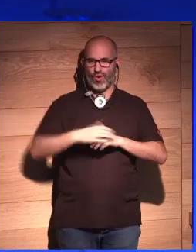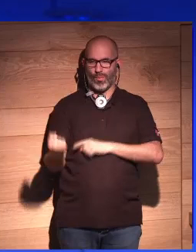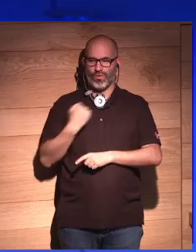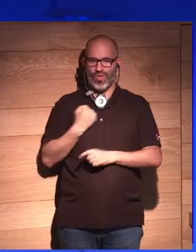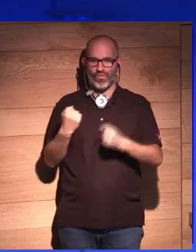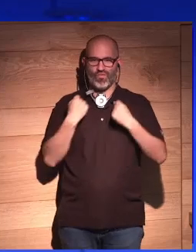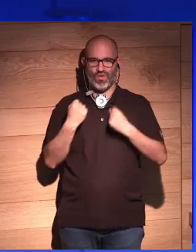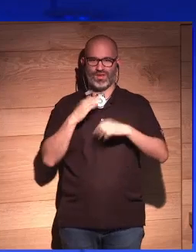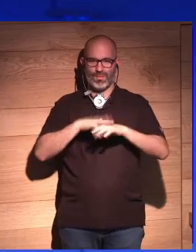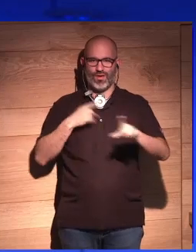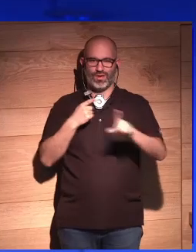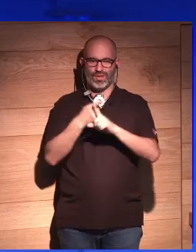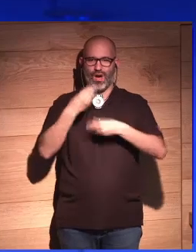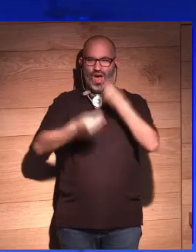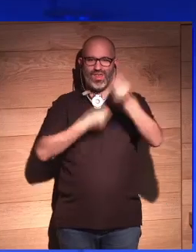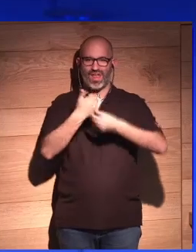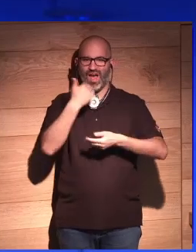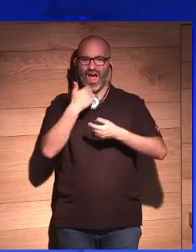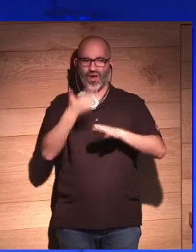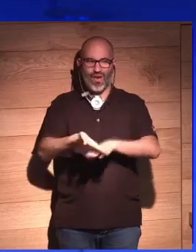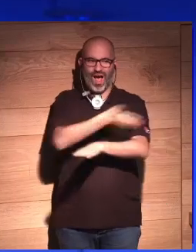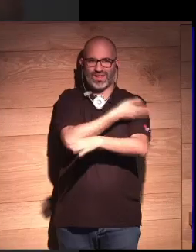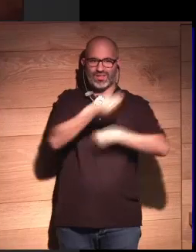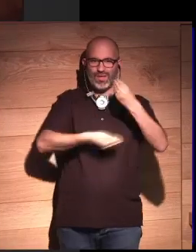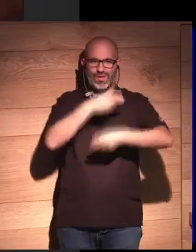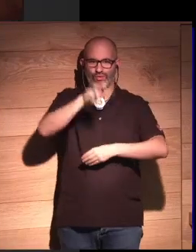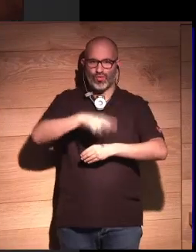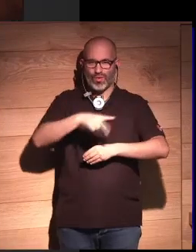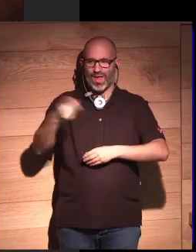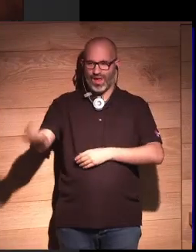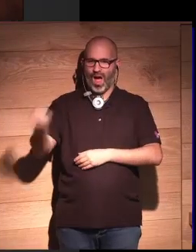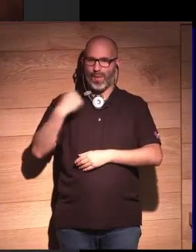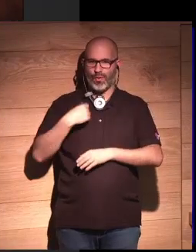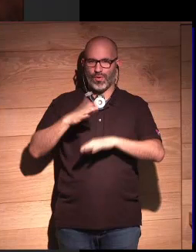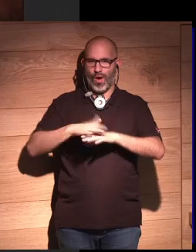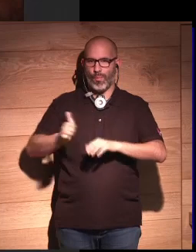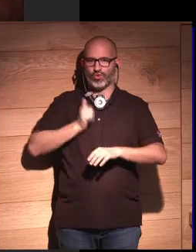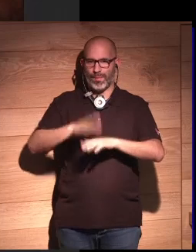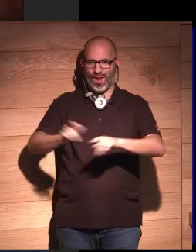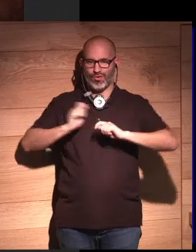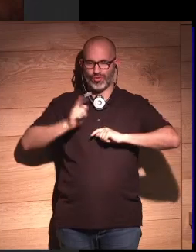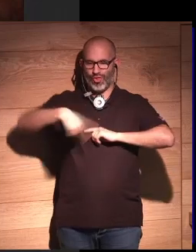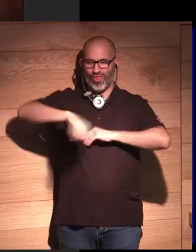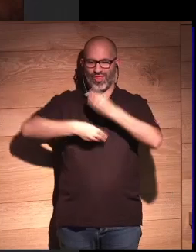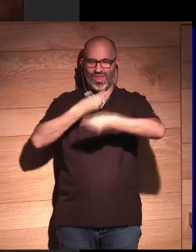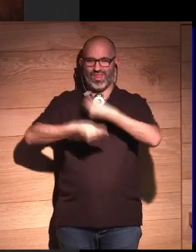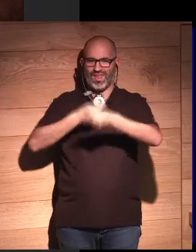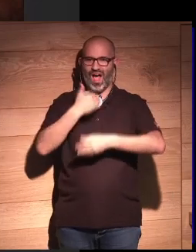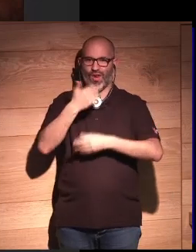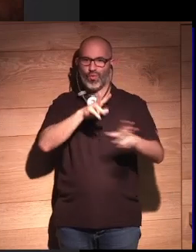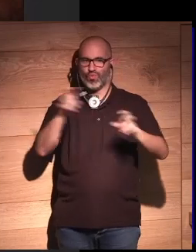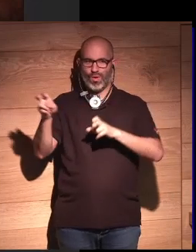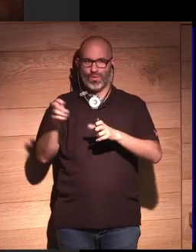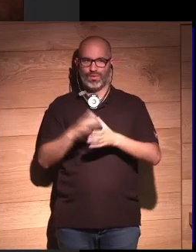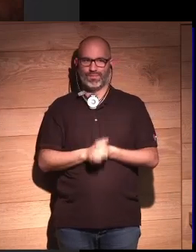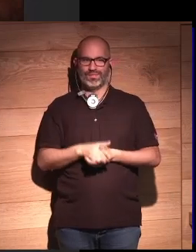nothing like this had ever been done really at the Institute. So what happened to that jaunt residency?